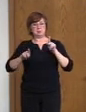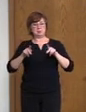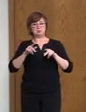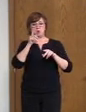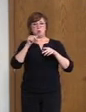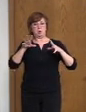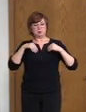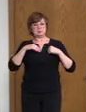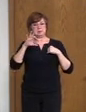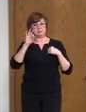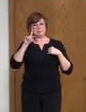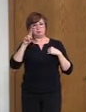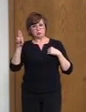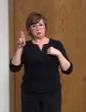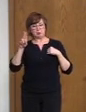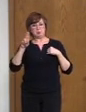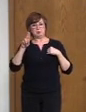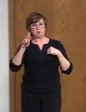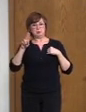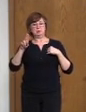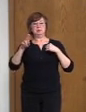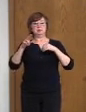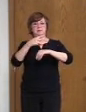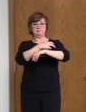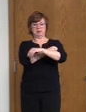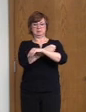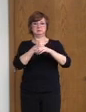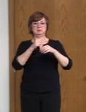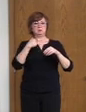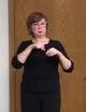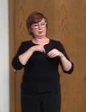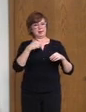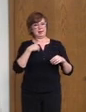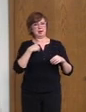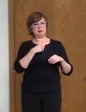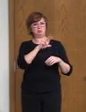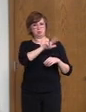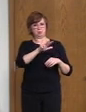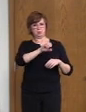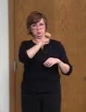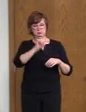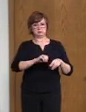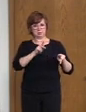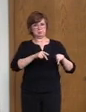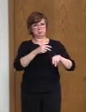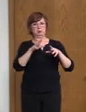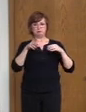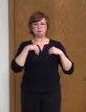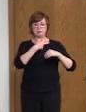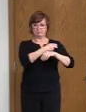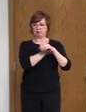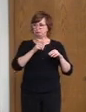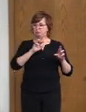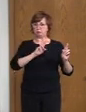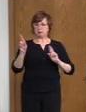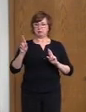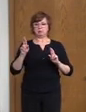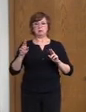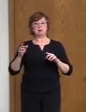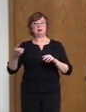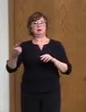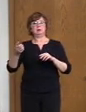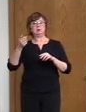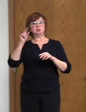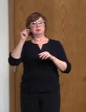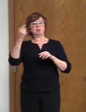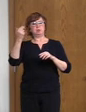from 27% in 2013 to 33% last year. Our long-term care homes, in